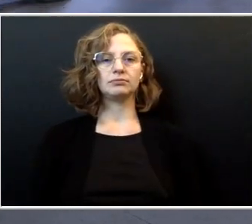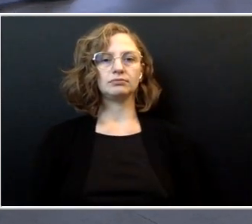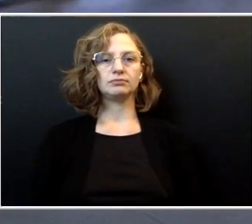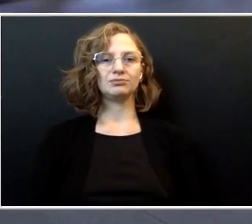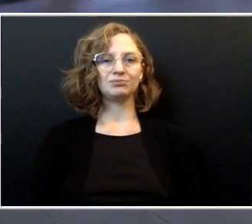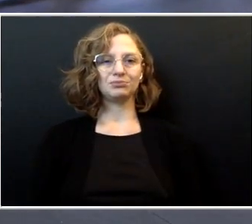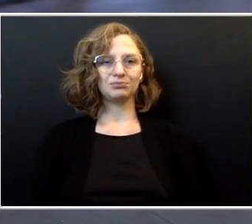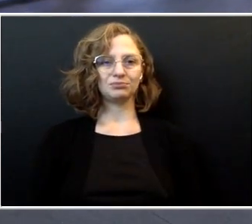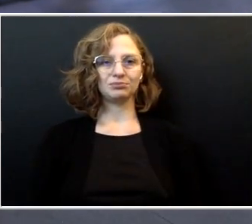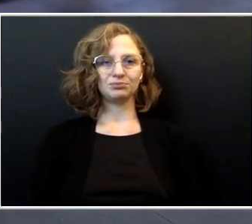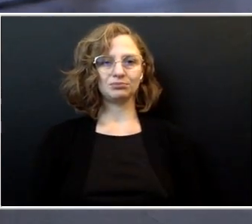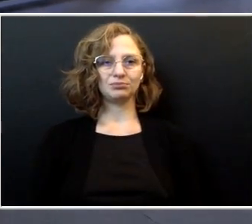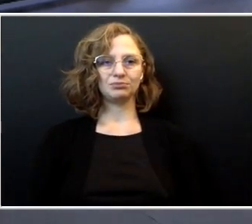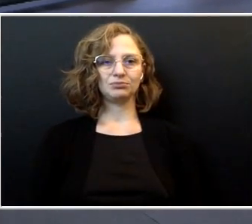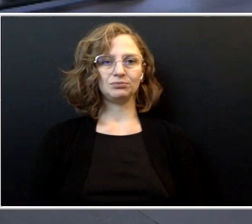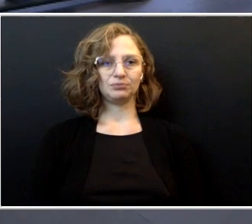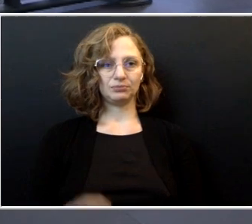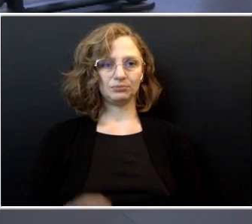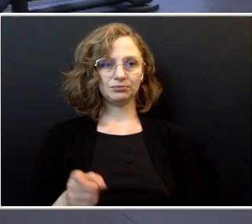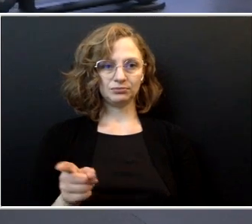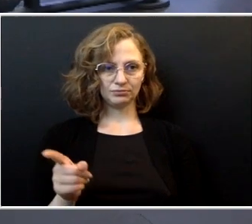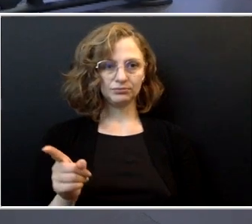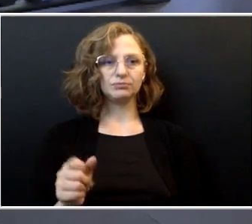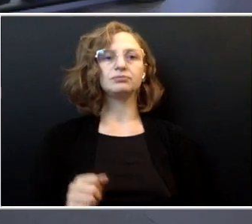side to side,